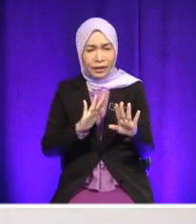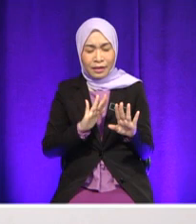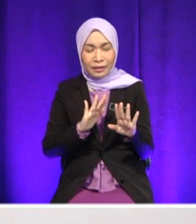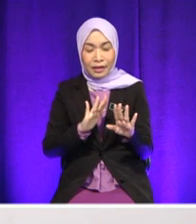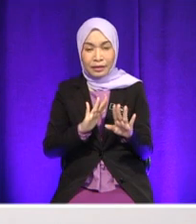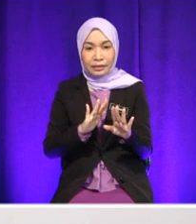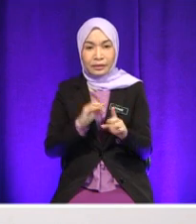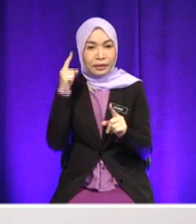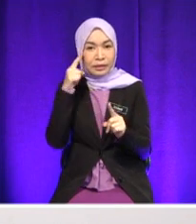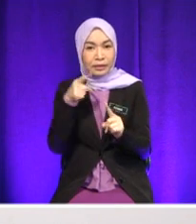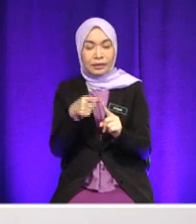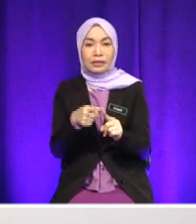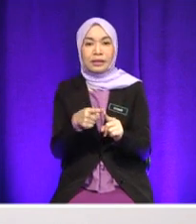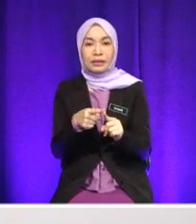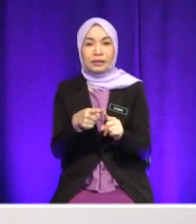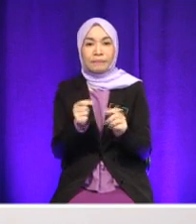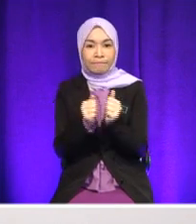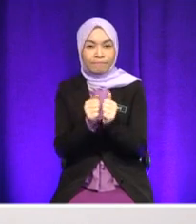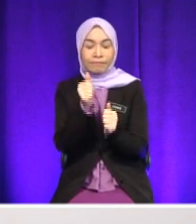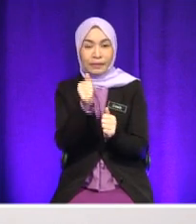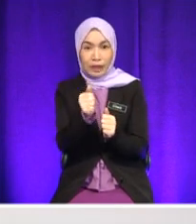and magazines are accessible in